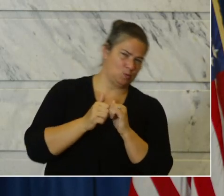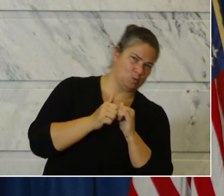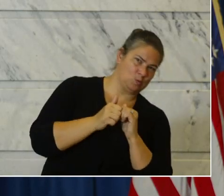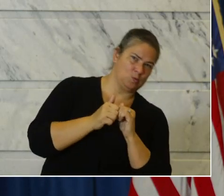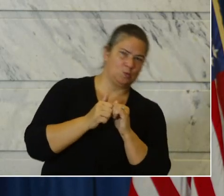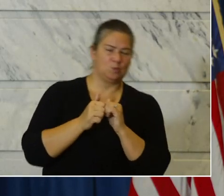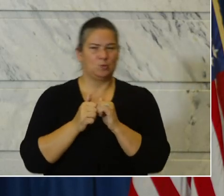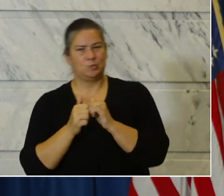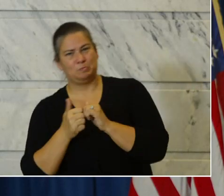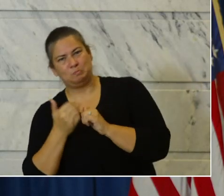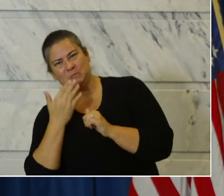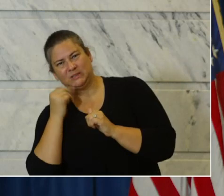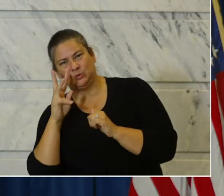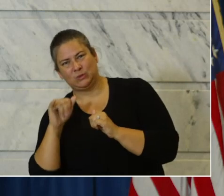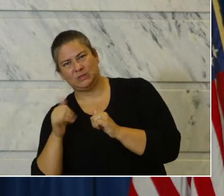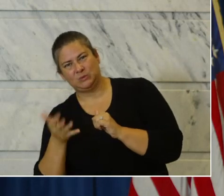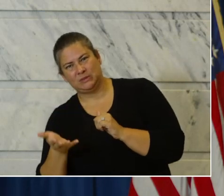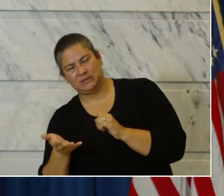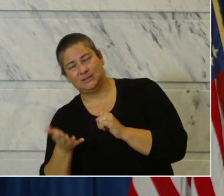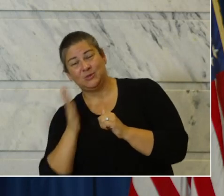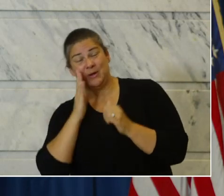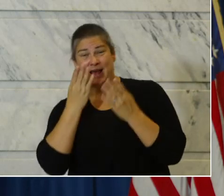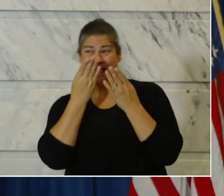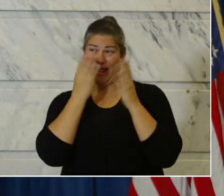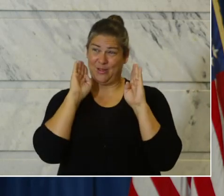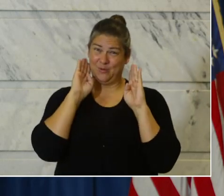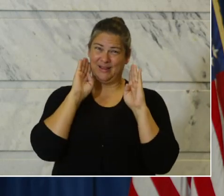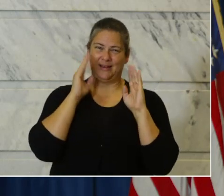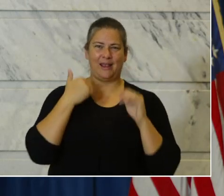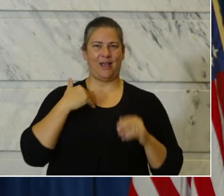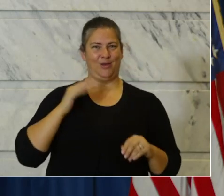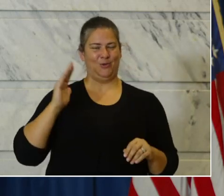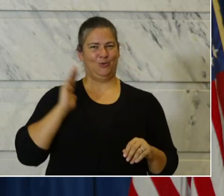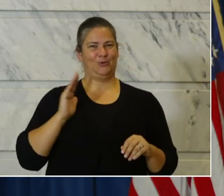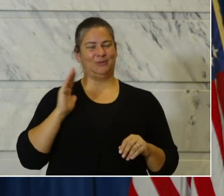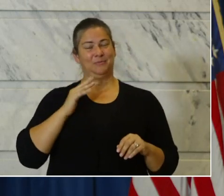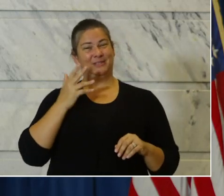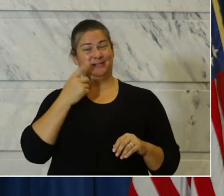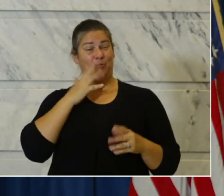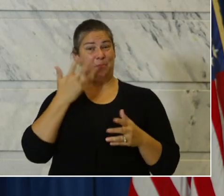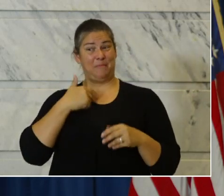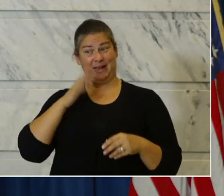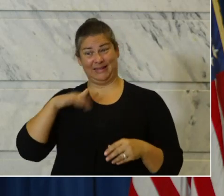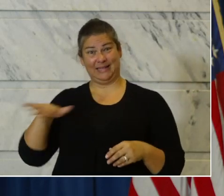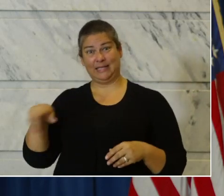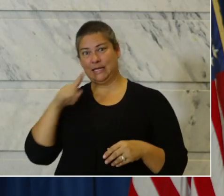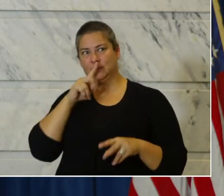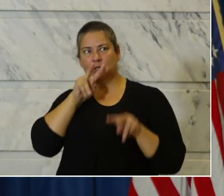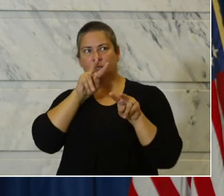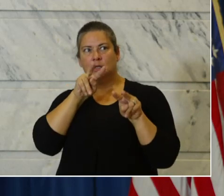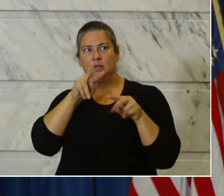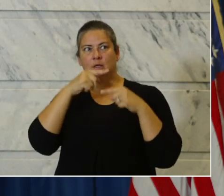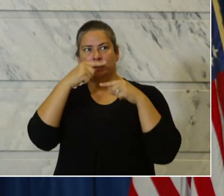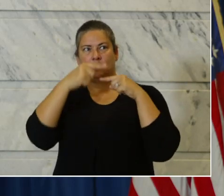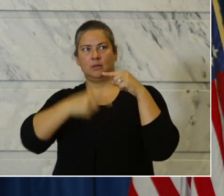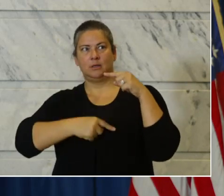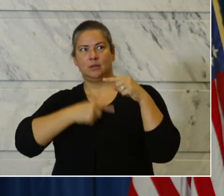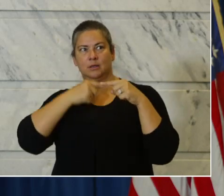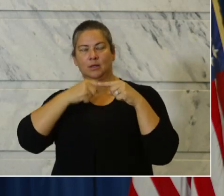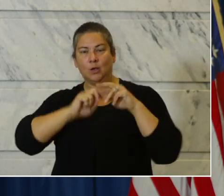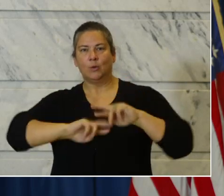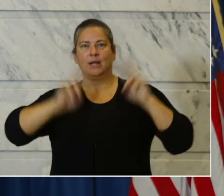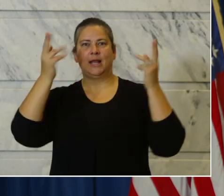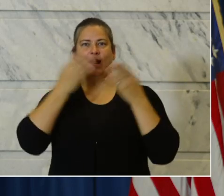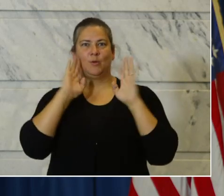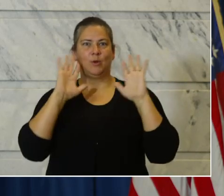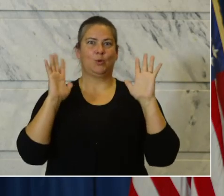can be. You know, Halloween, I used to say my kids look forward to that 364 days a year. They're a